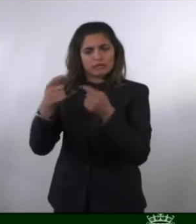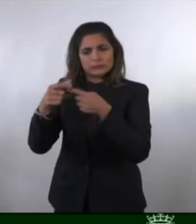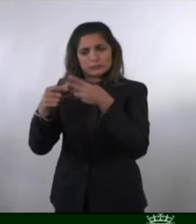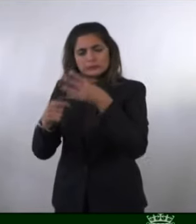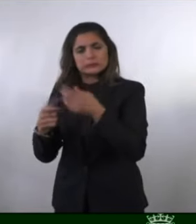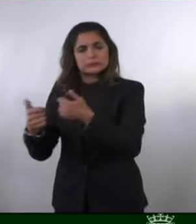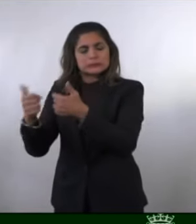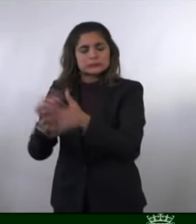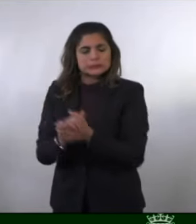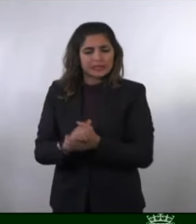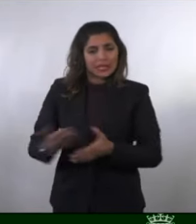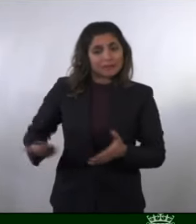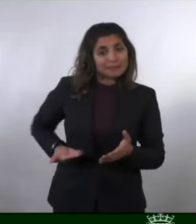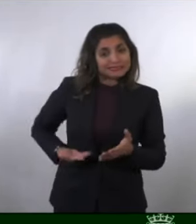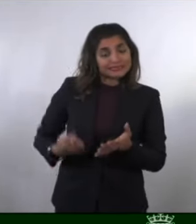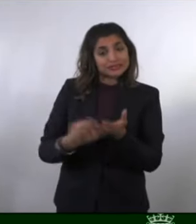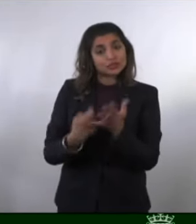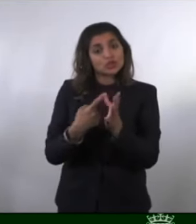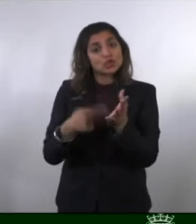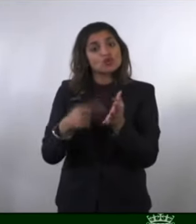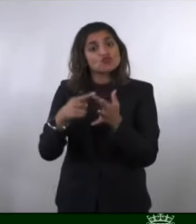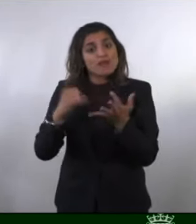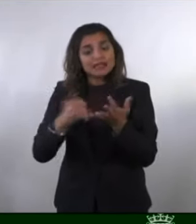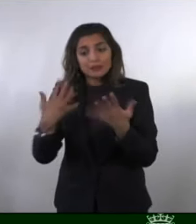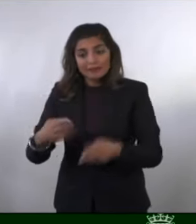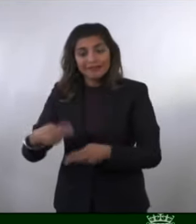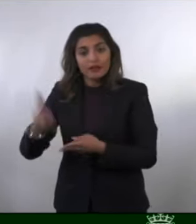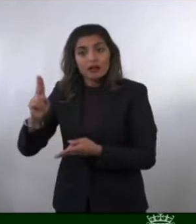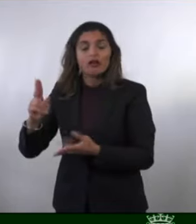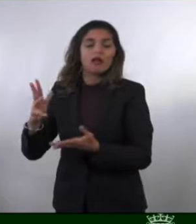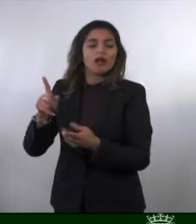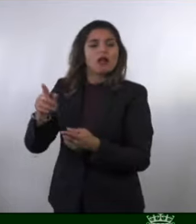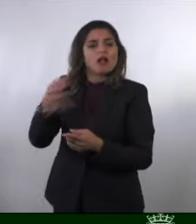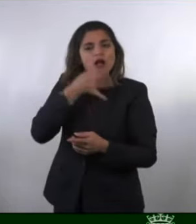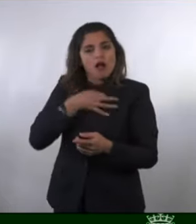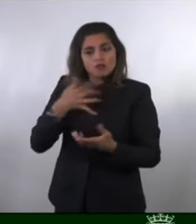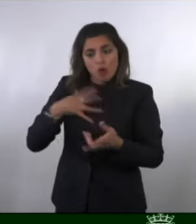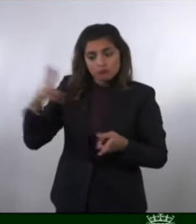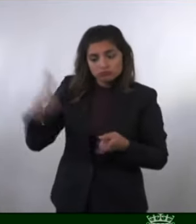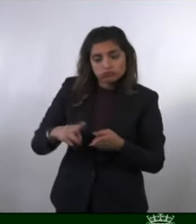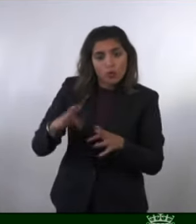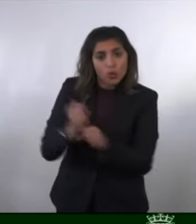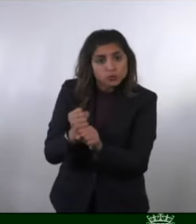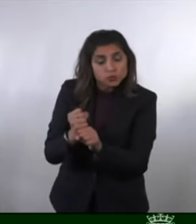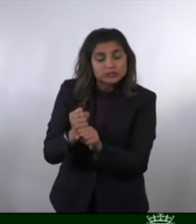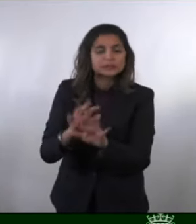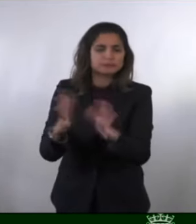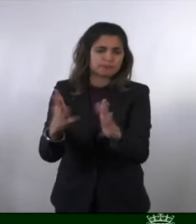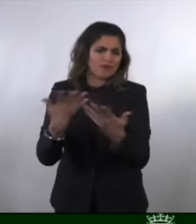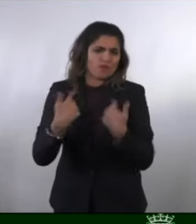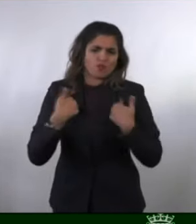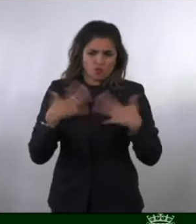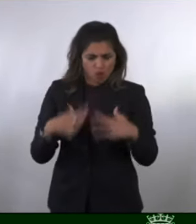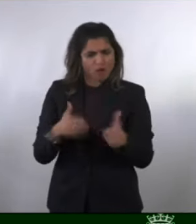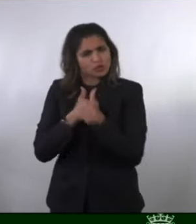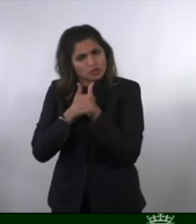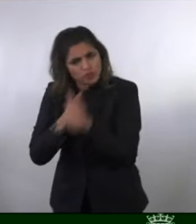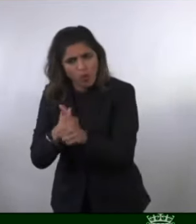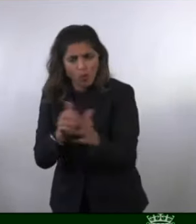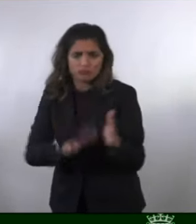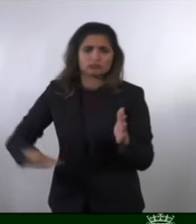rates and other measures. We want to support the hospitality industry in Kirklees and across the